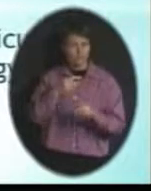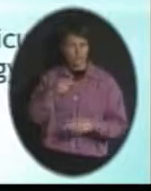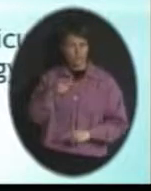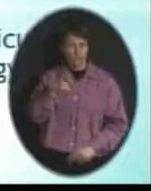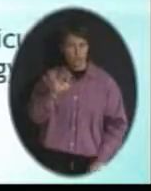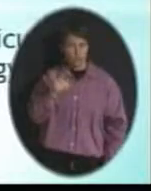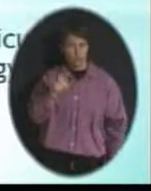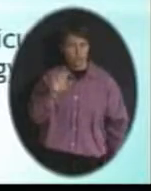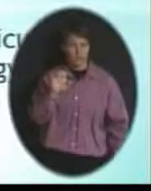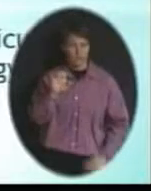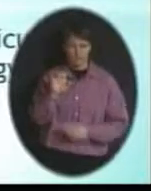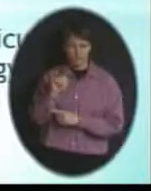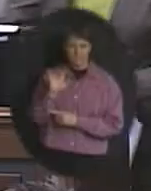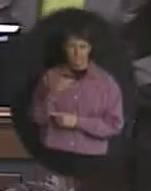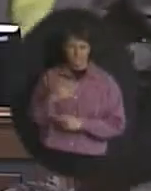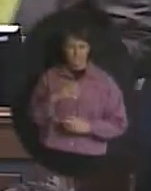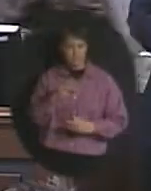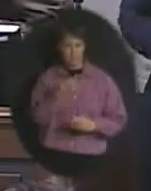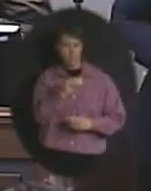Griffey.